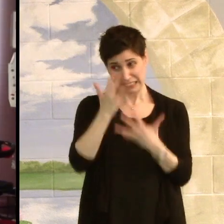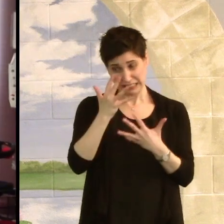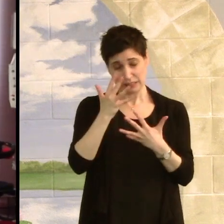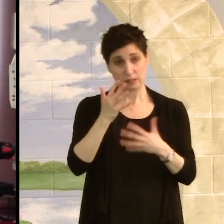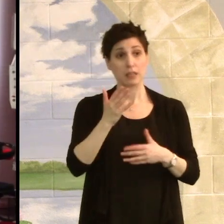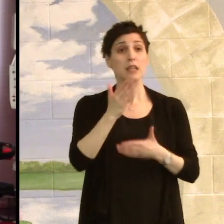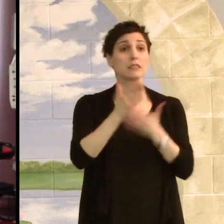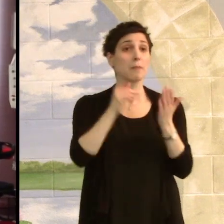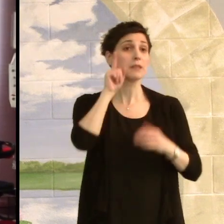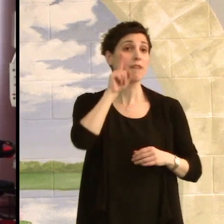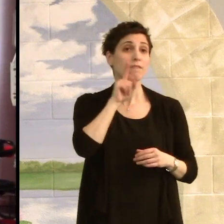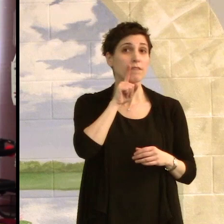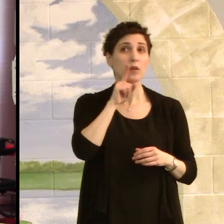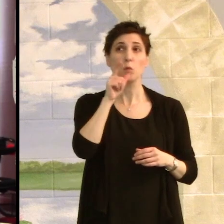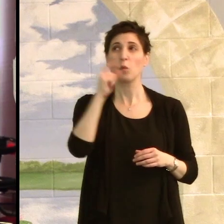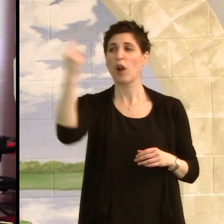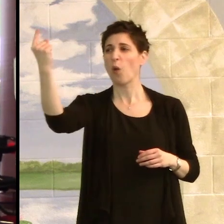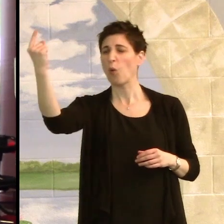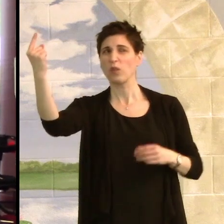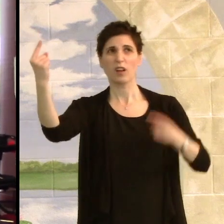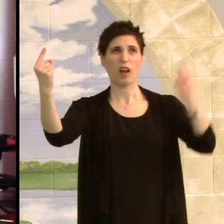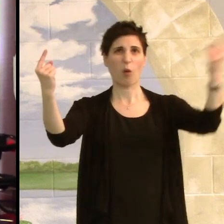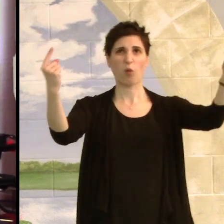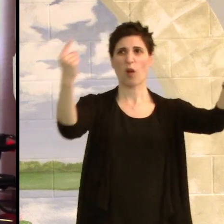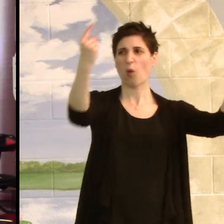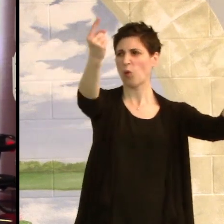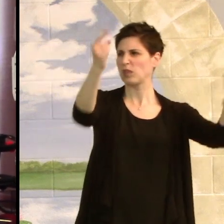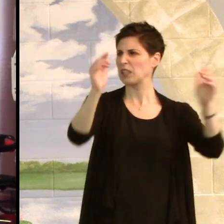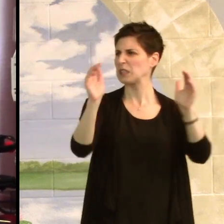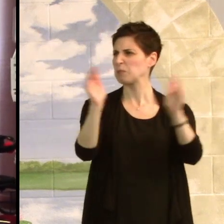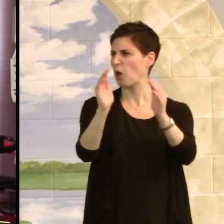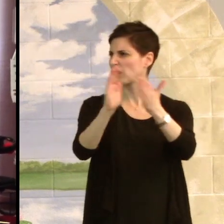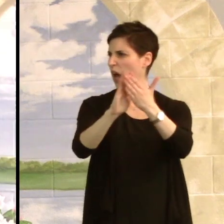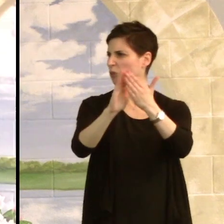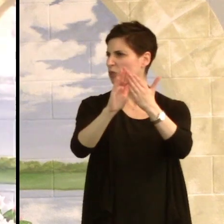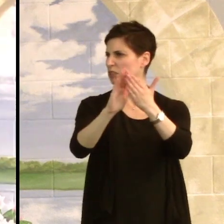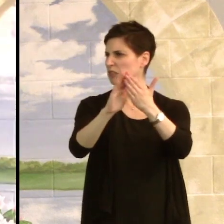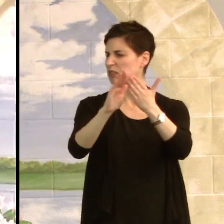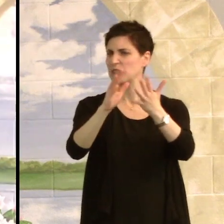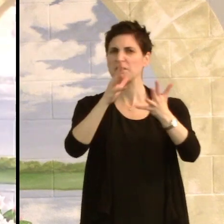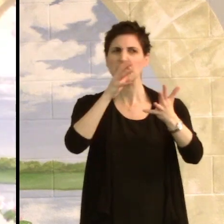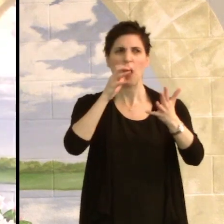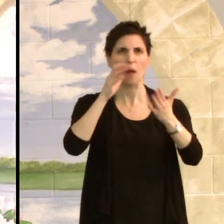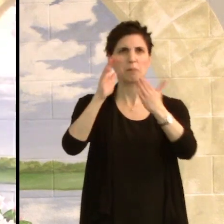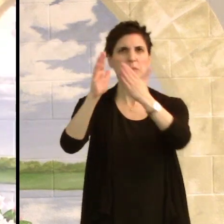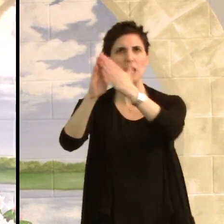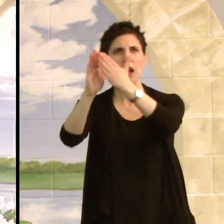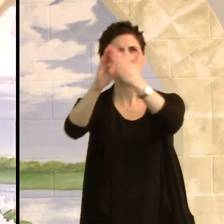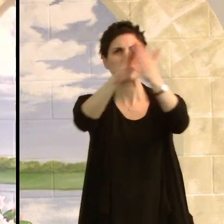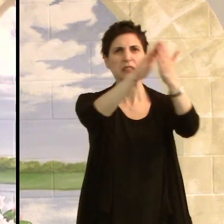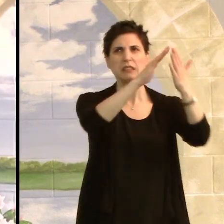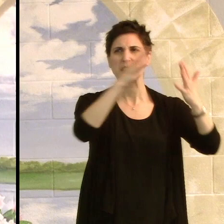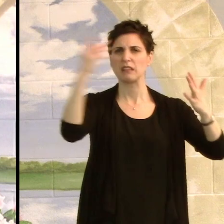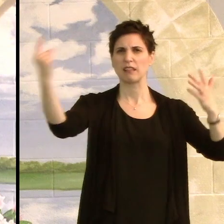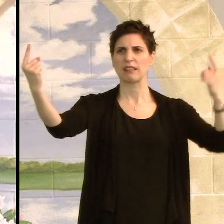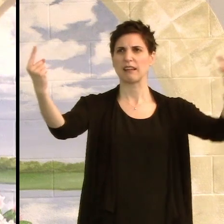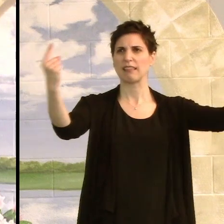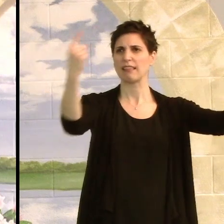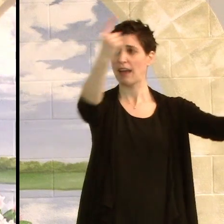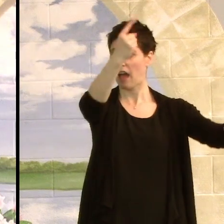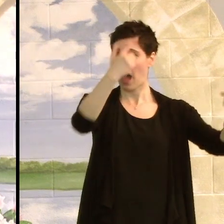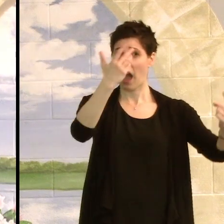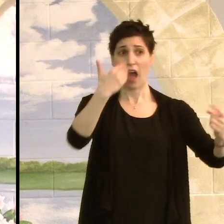smaller communities are often isolated, and they don't have access to the type